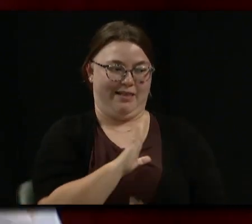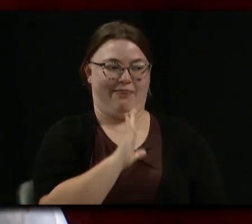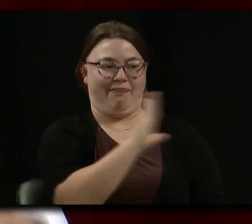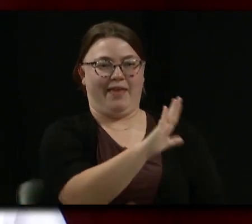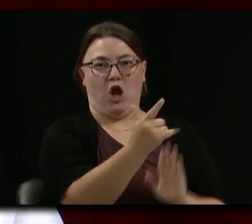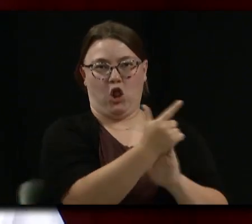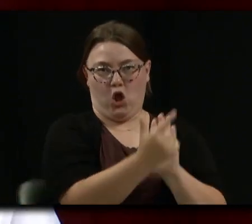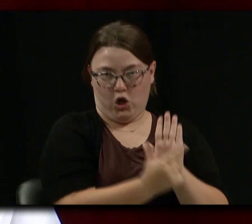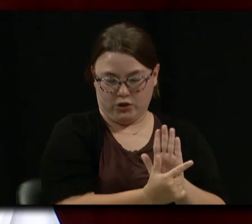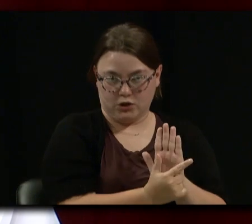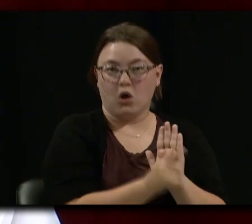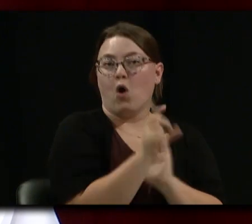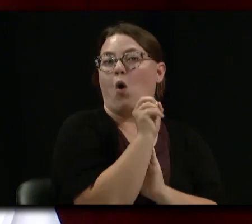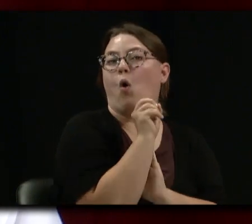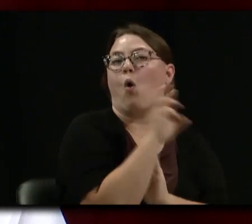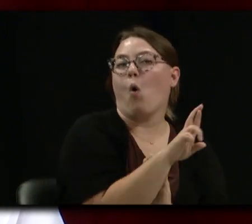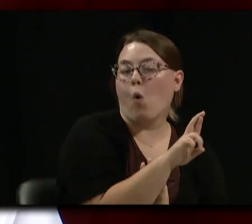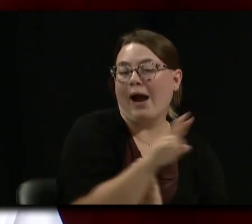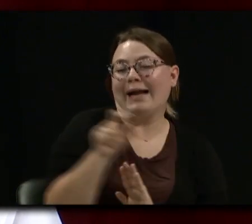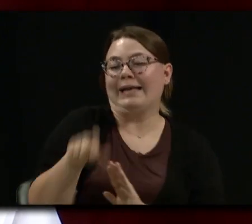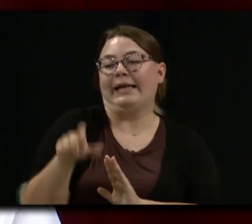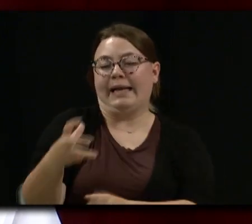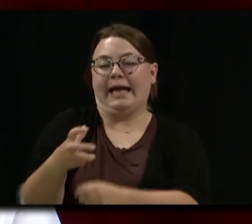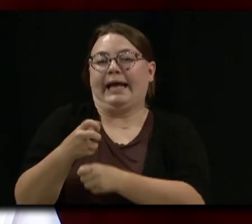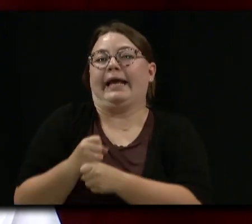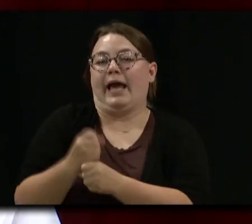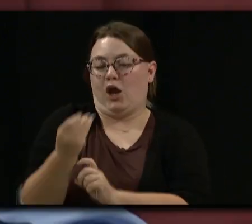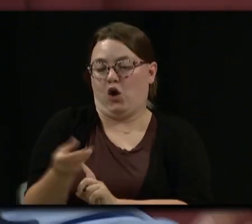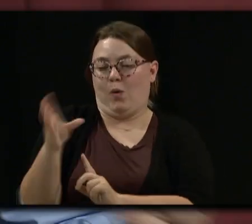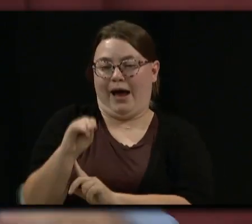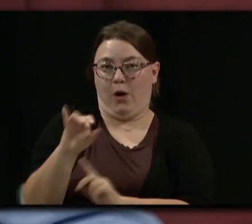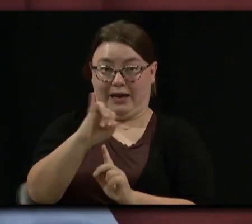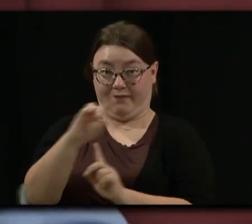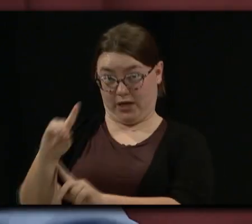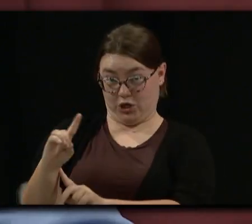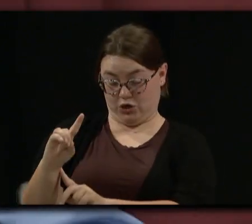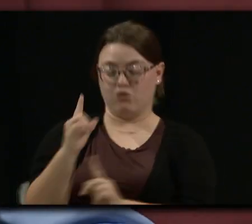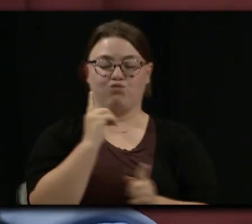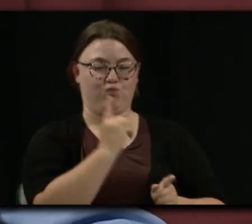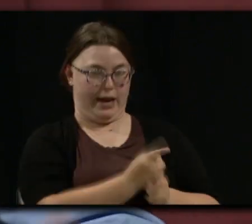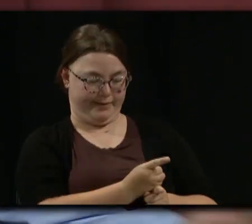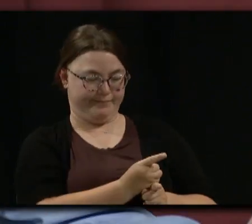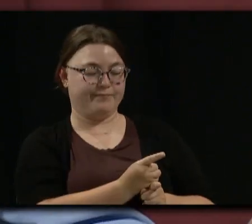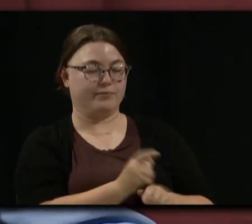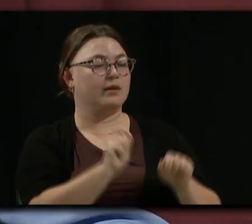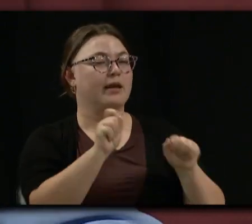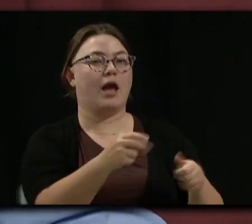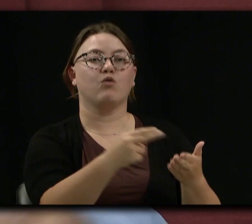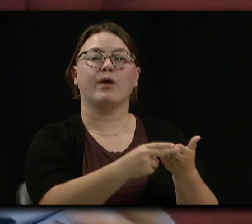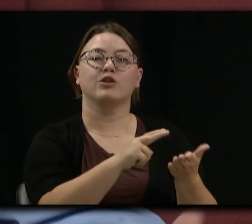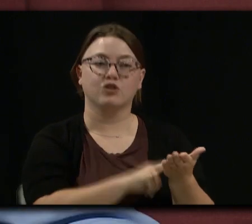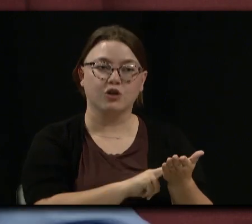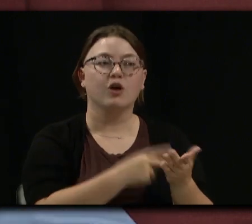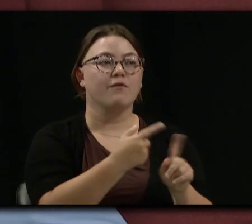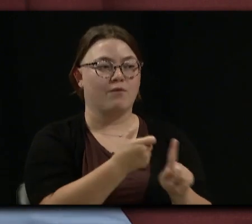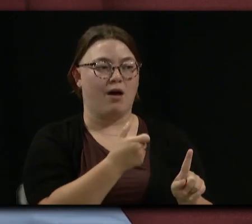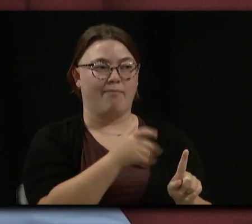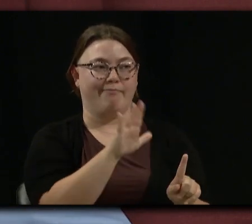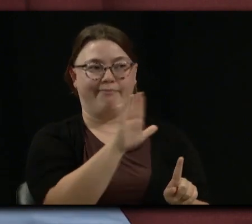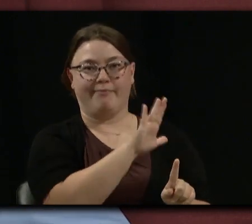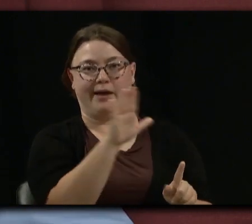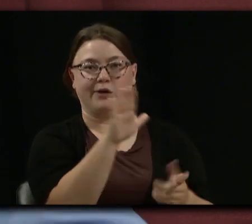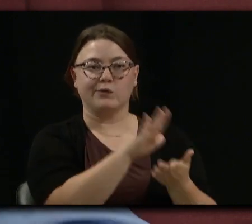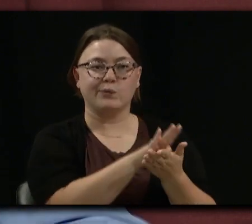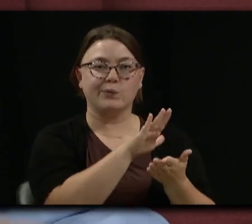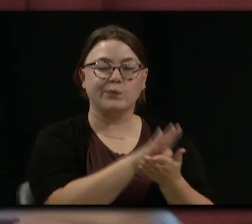state, or they would need to get a valid ID. Yes, they can register if they're from one of those schools and they want to register